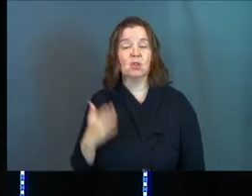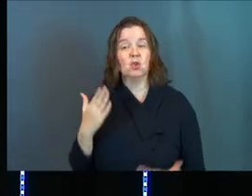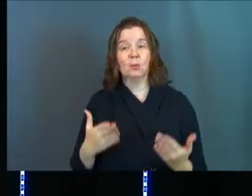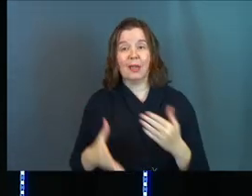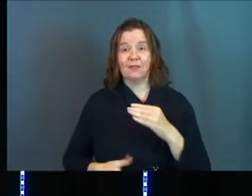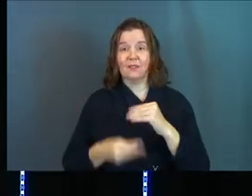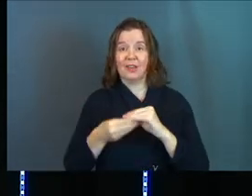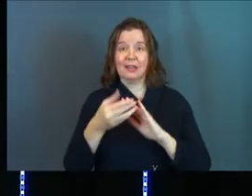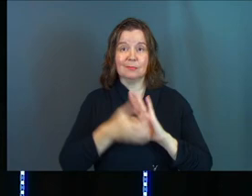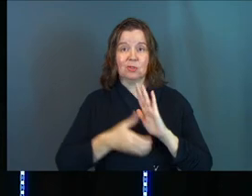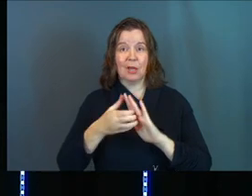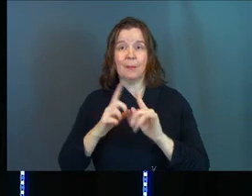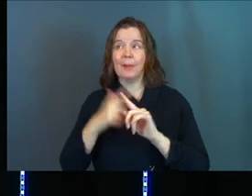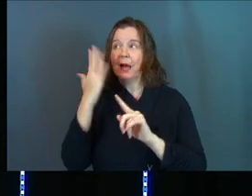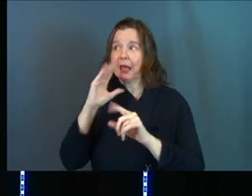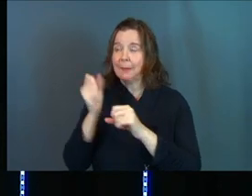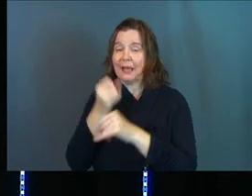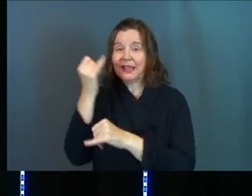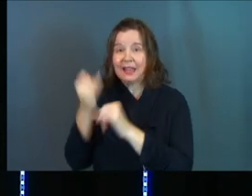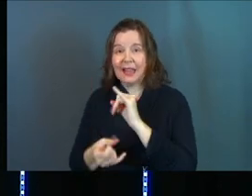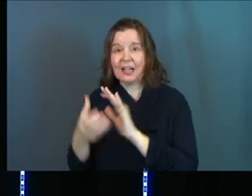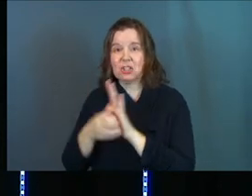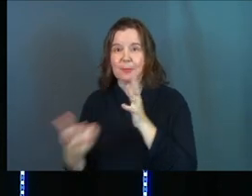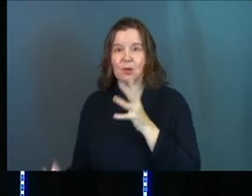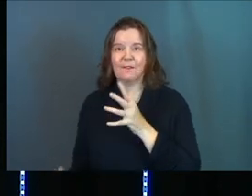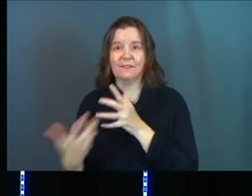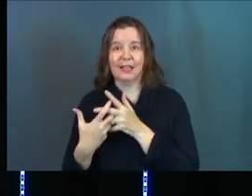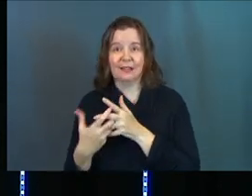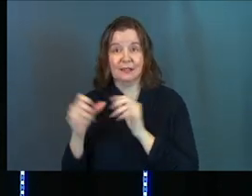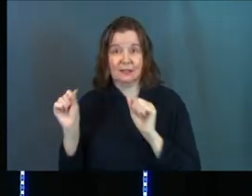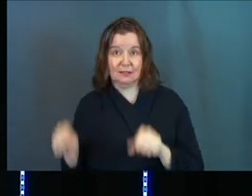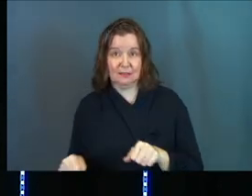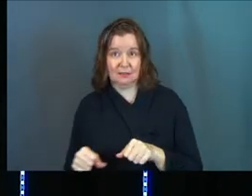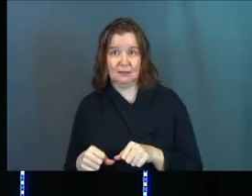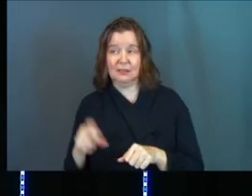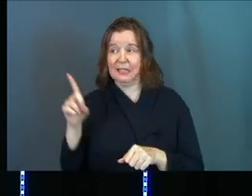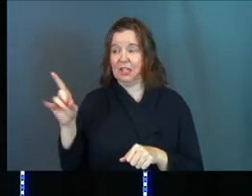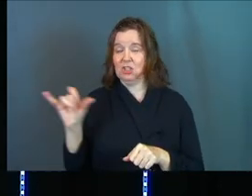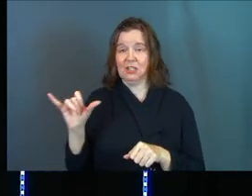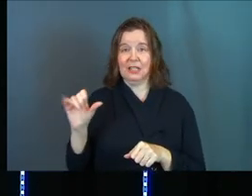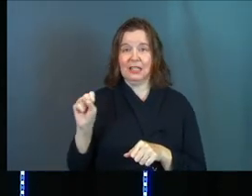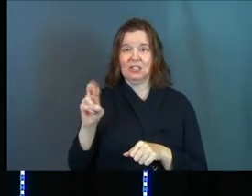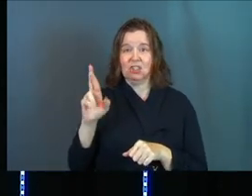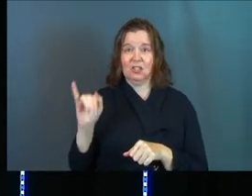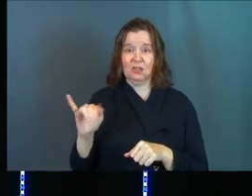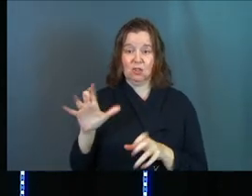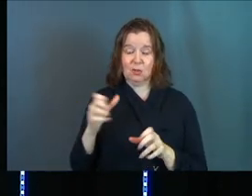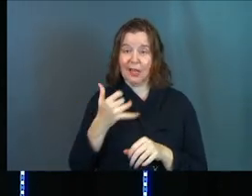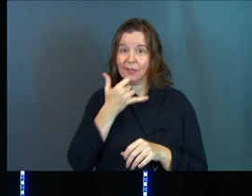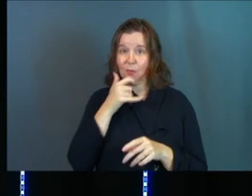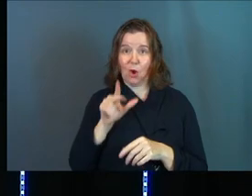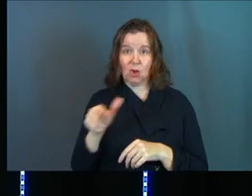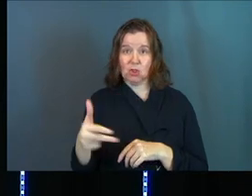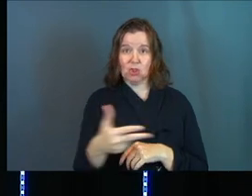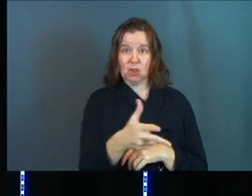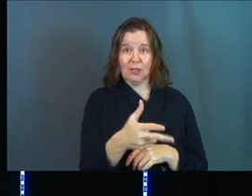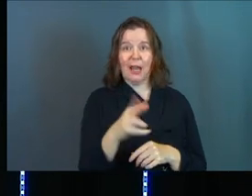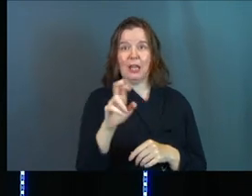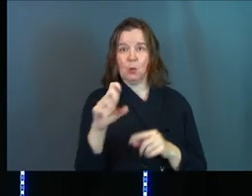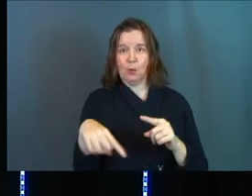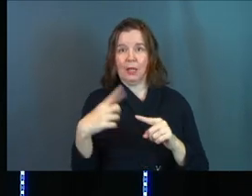You may have added some chapters, but God can make the last chapter fit. He's just like Siri. You take a wrong turn and he